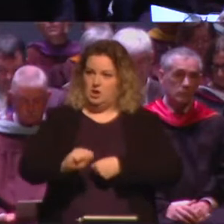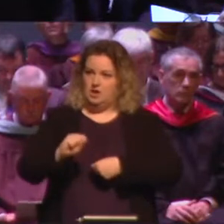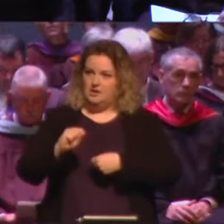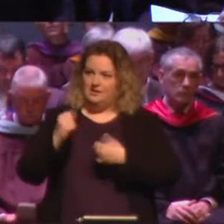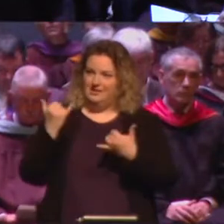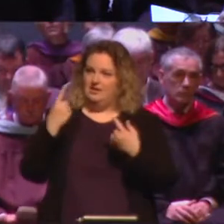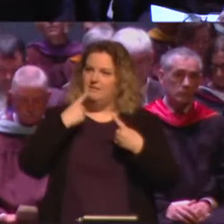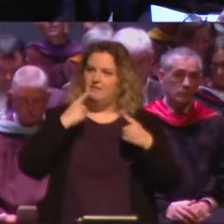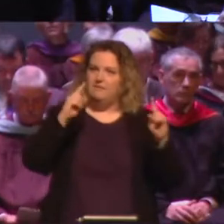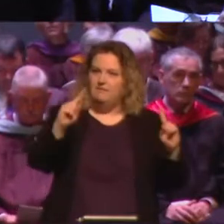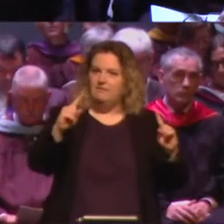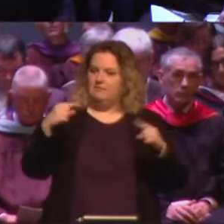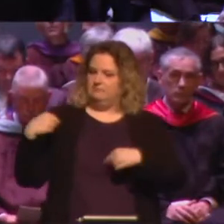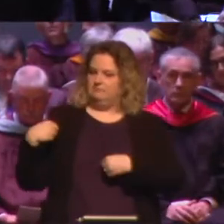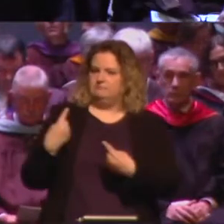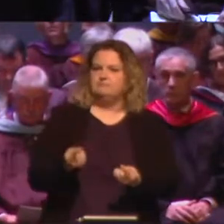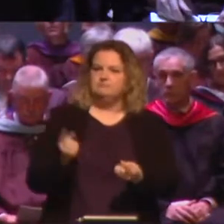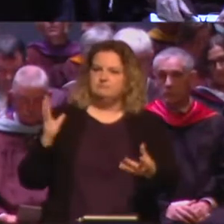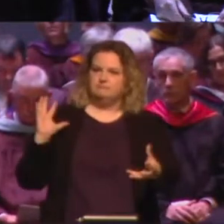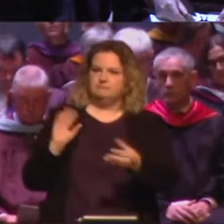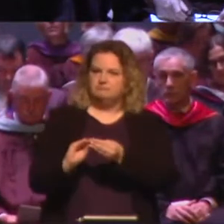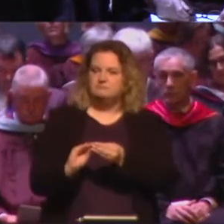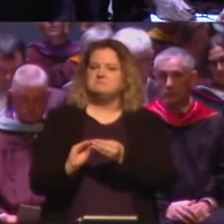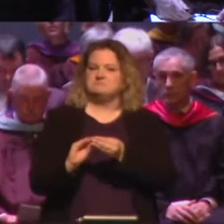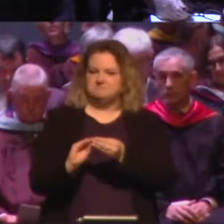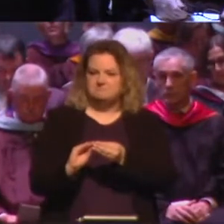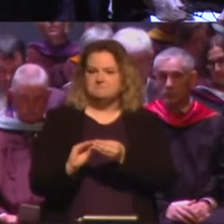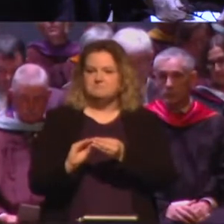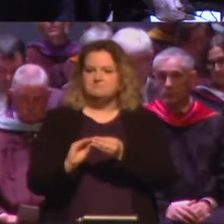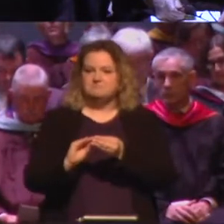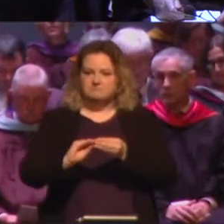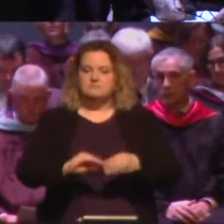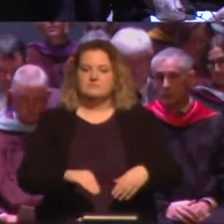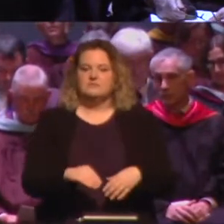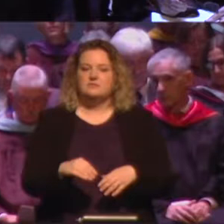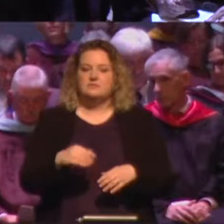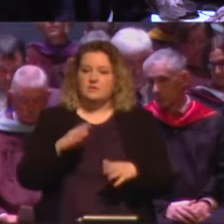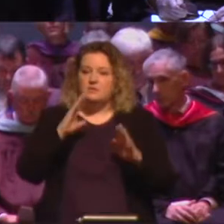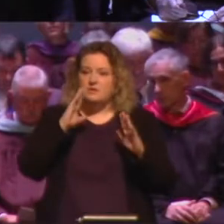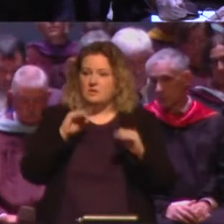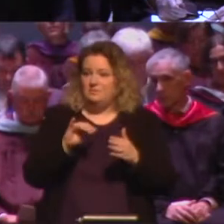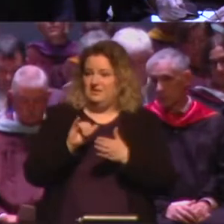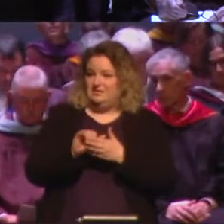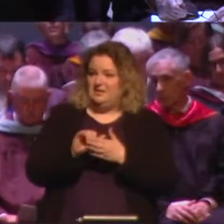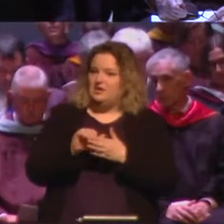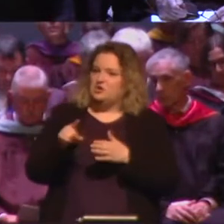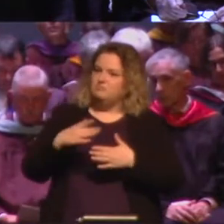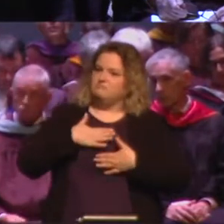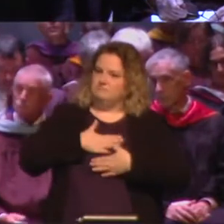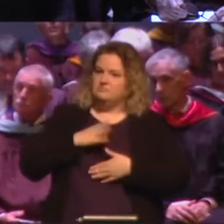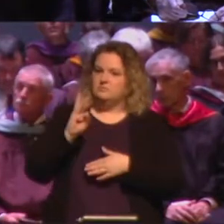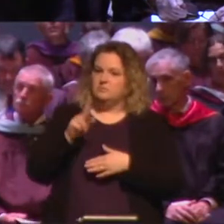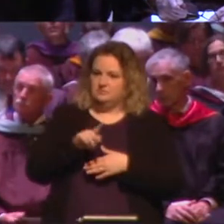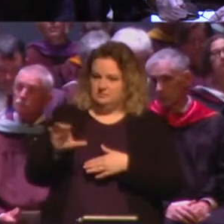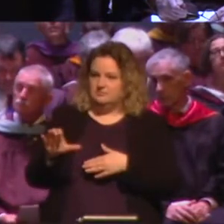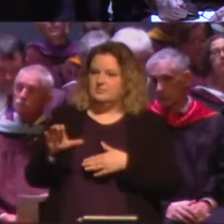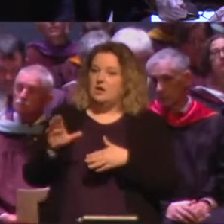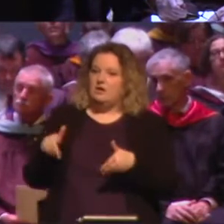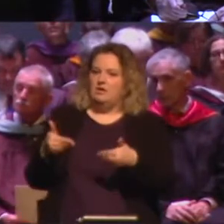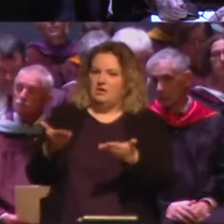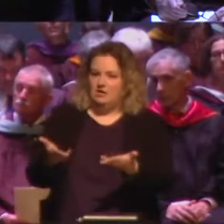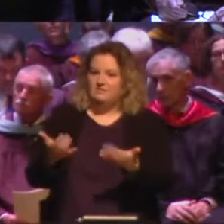Piedmont. We hope you are able to incorporate what Western Piedmont Community College had to offer in this new chapter of your